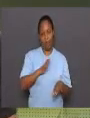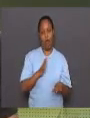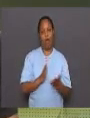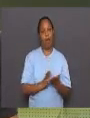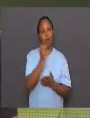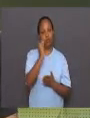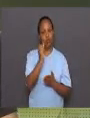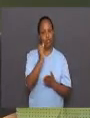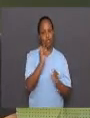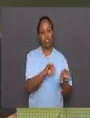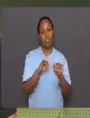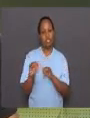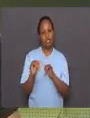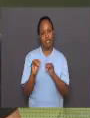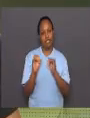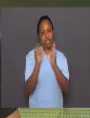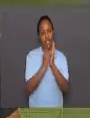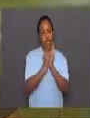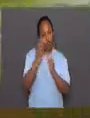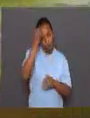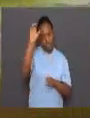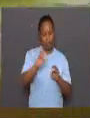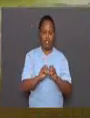rights as a legal concept.